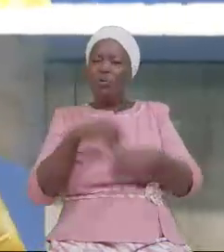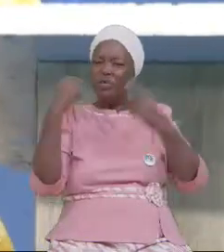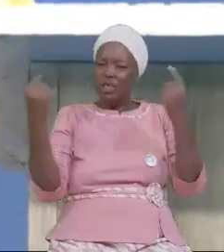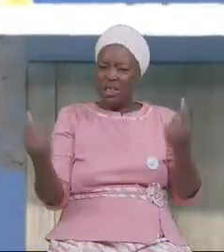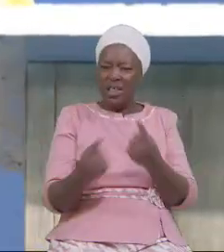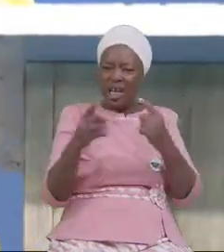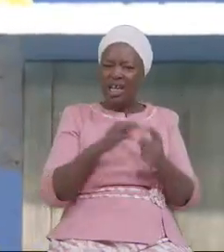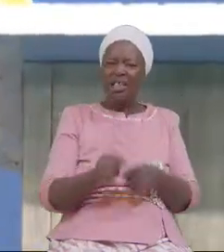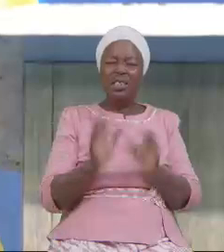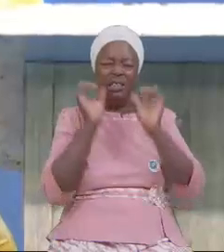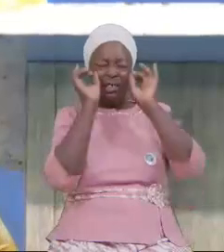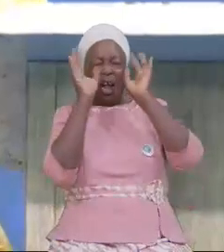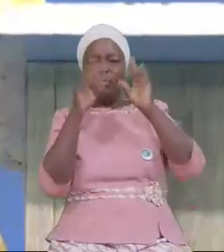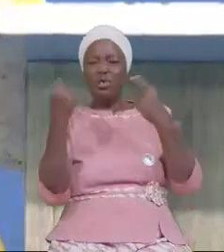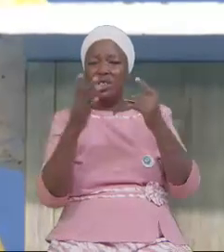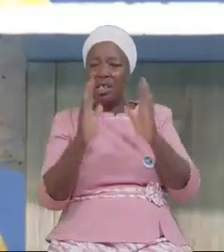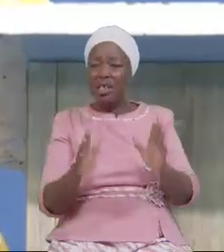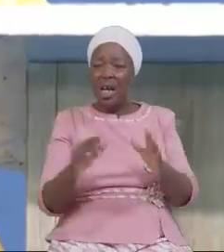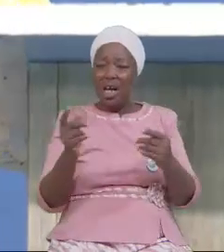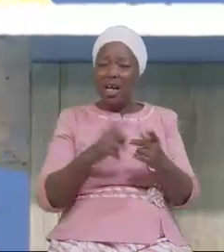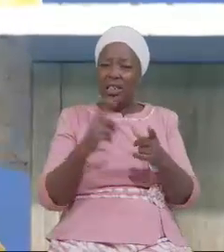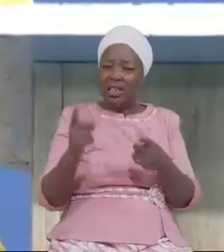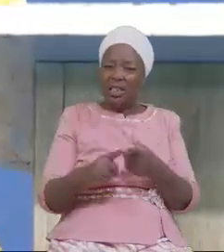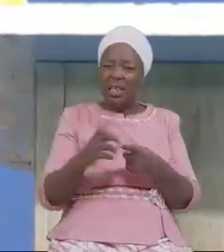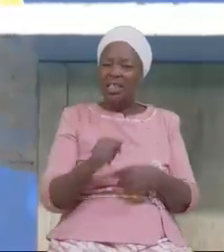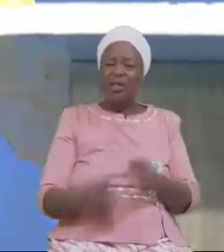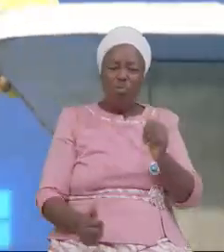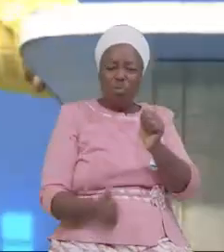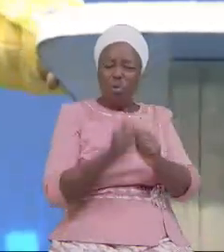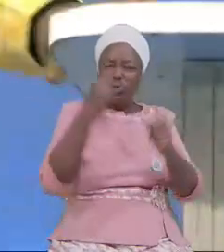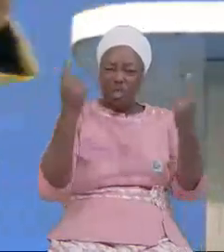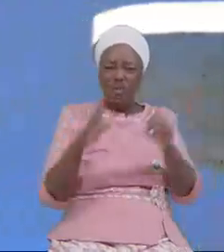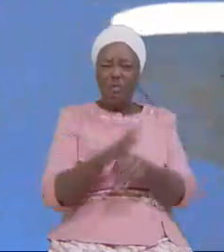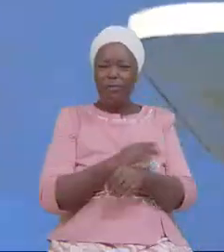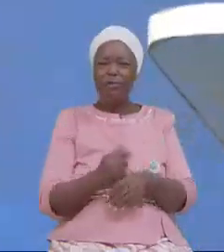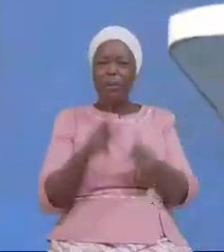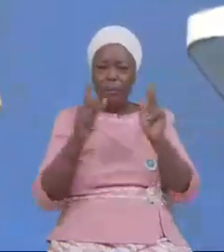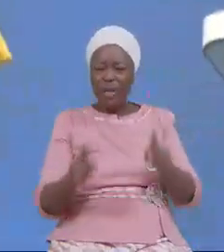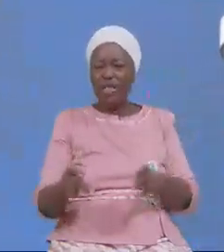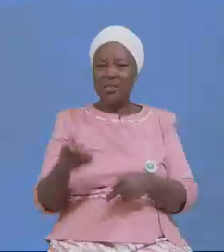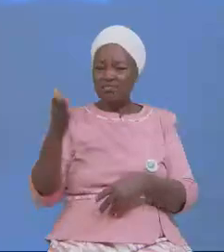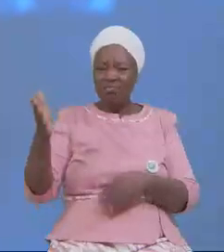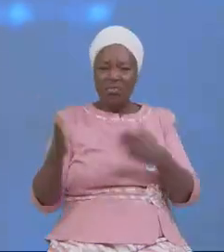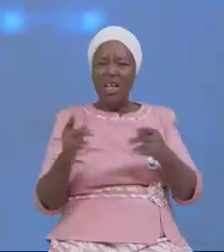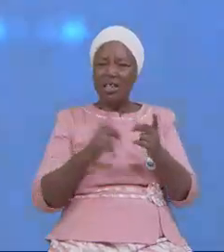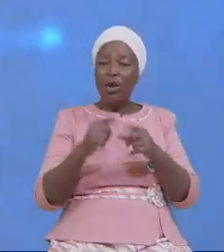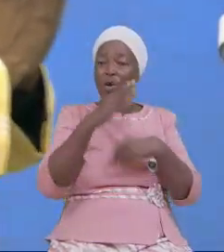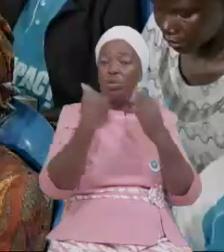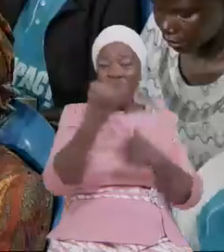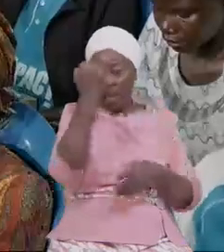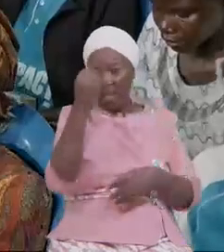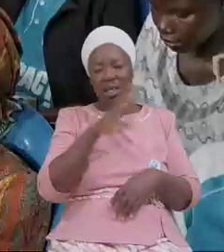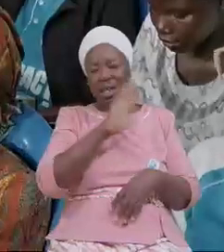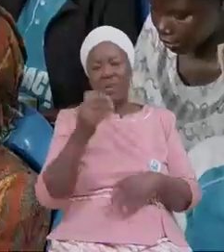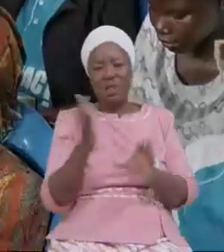terrible sinner, the most sinful person in town, all that idea did not keep her away.